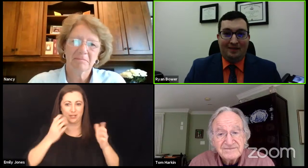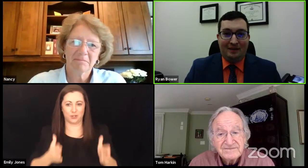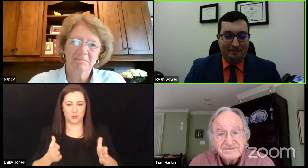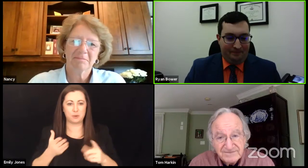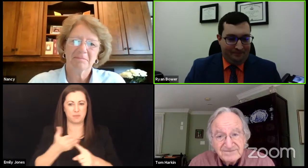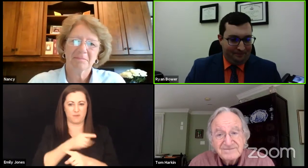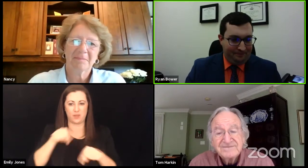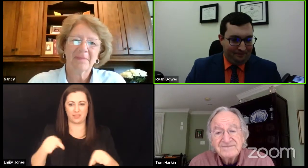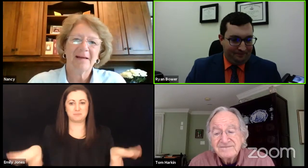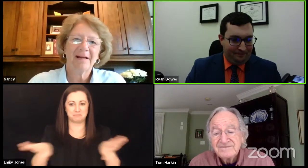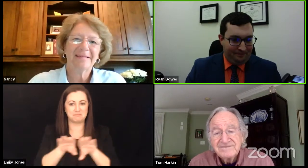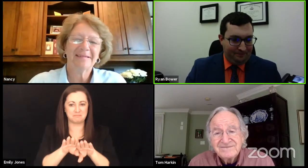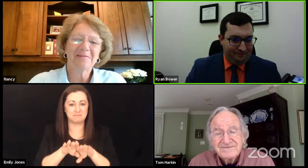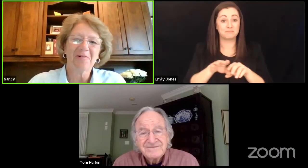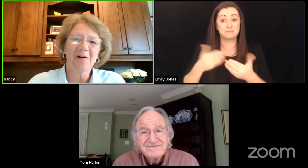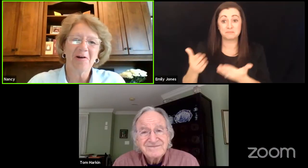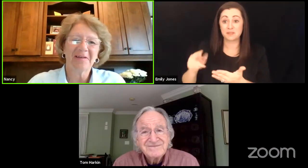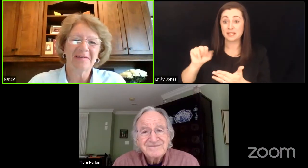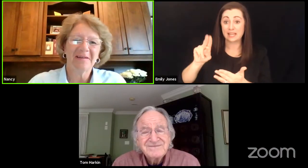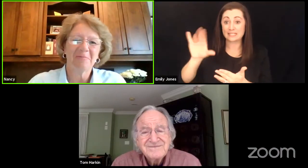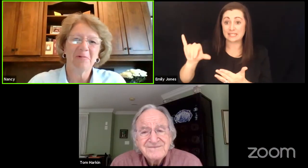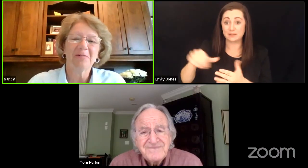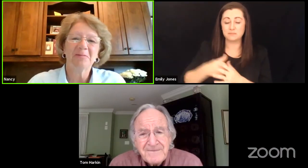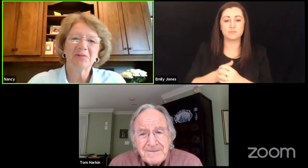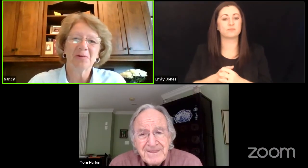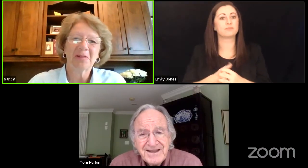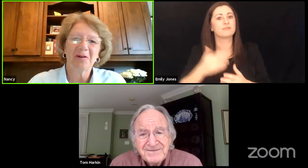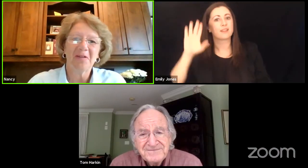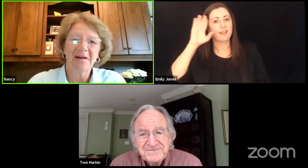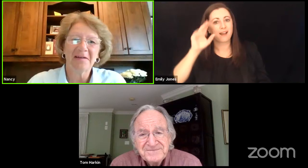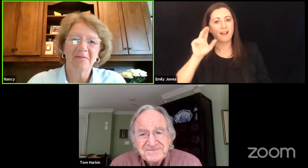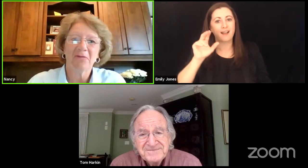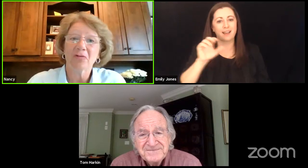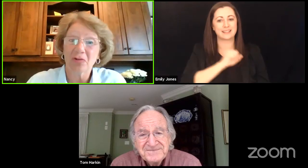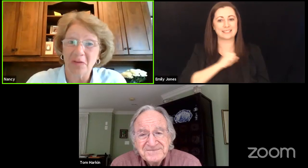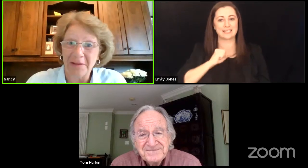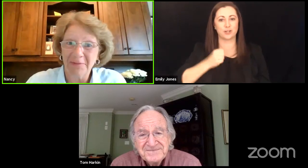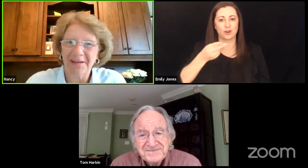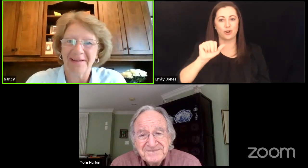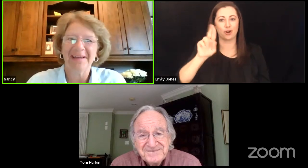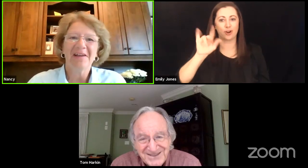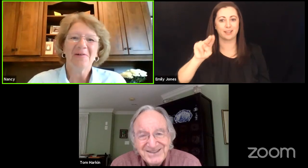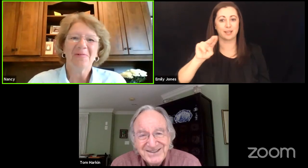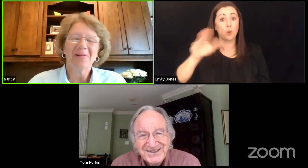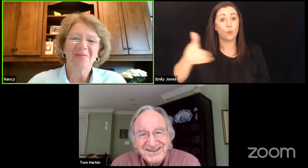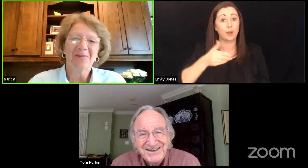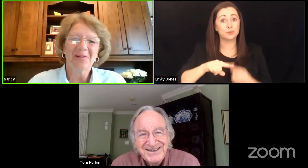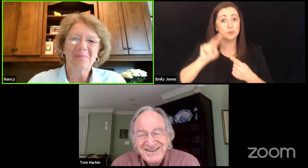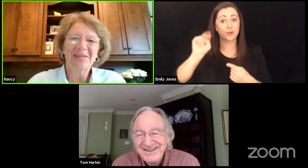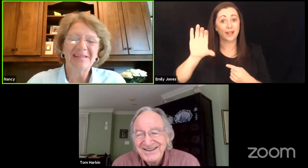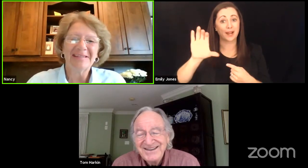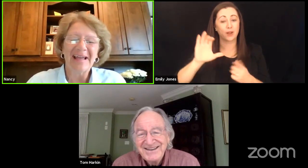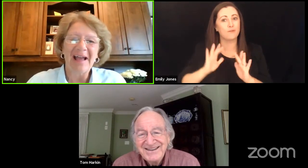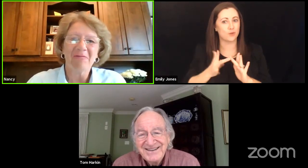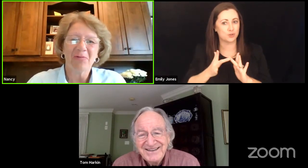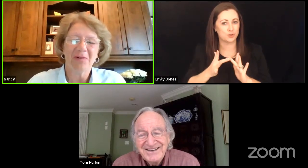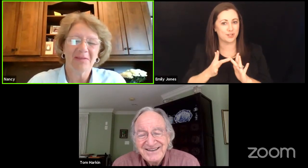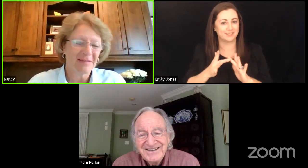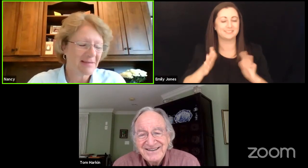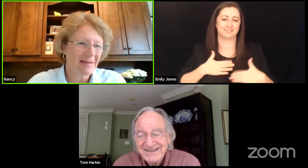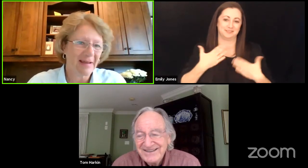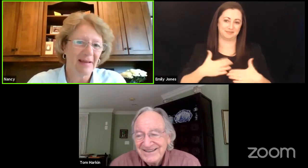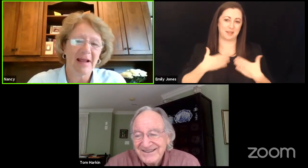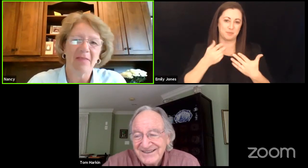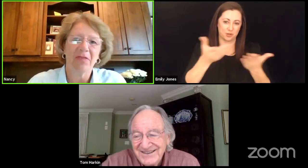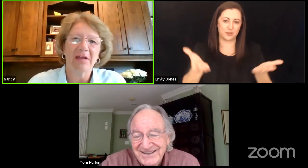event. Nancy? Hi, Senator Harkin, and welcome to North Carolina virtually. We are very pleased to have you